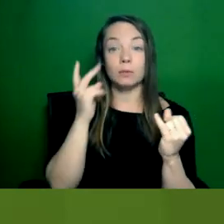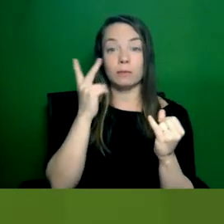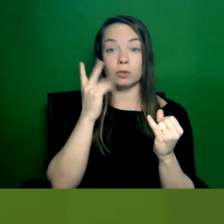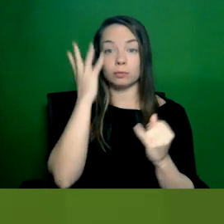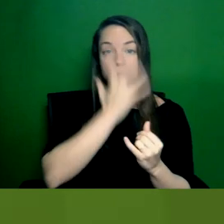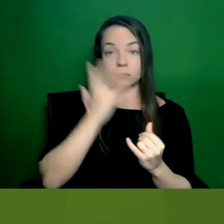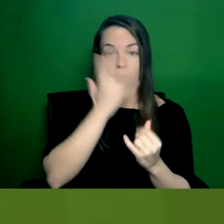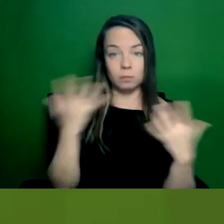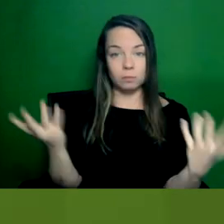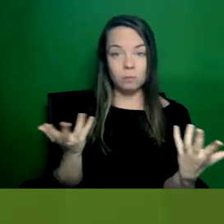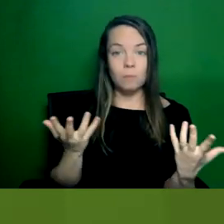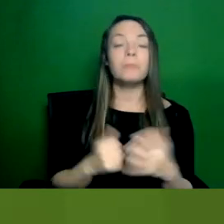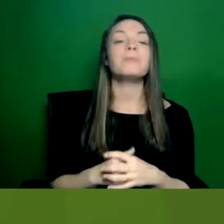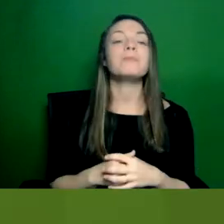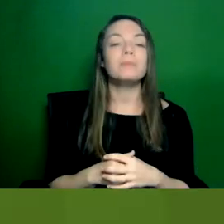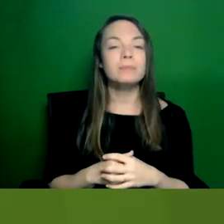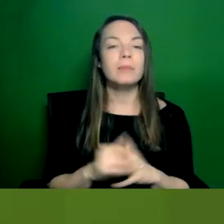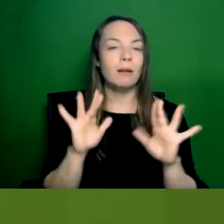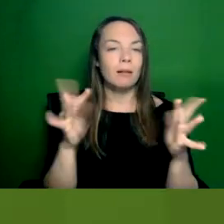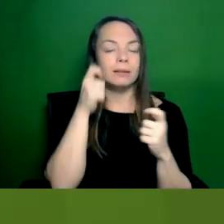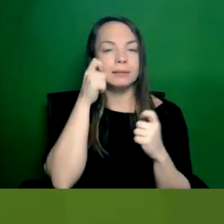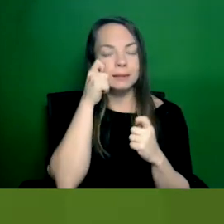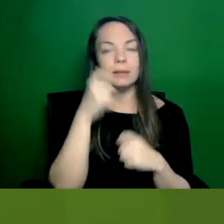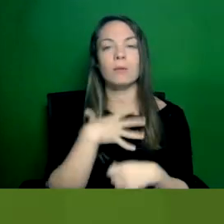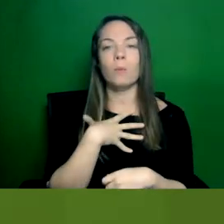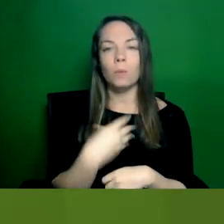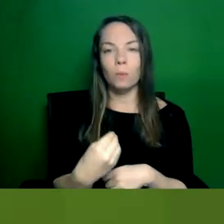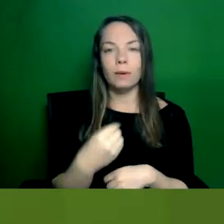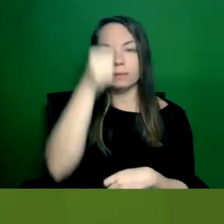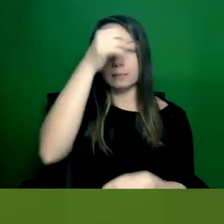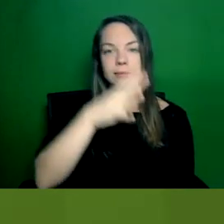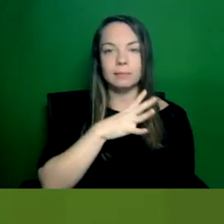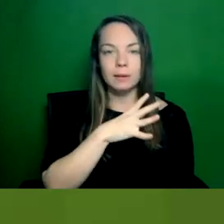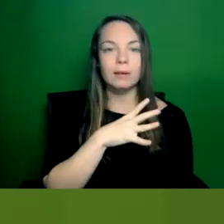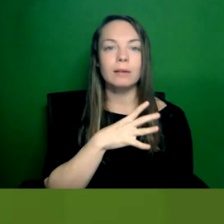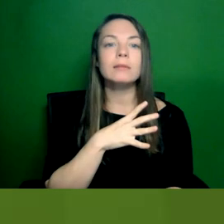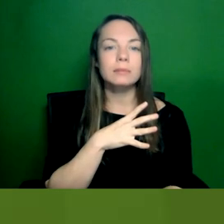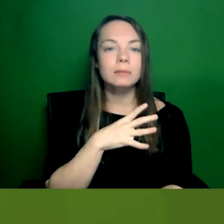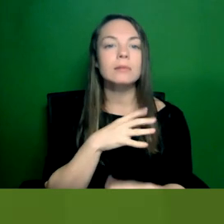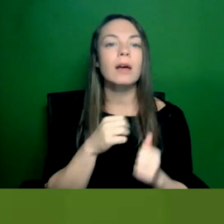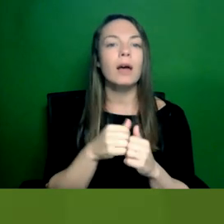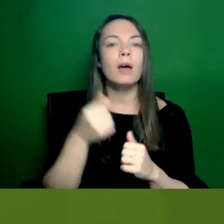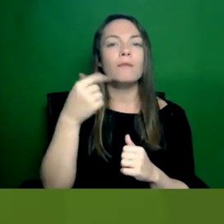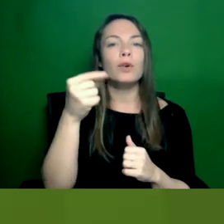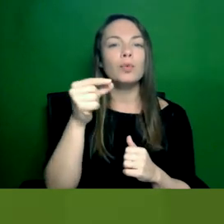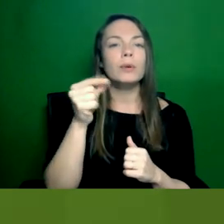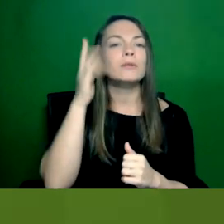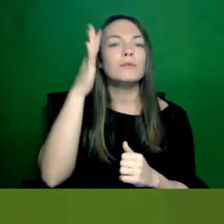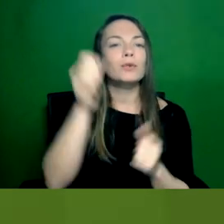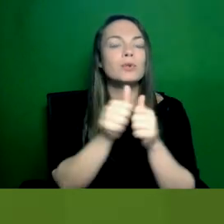I'm a light-skinned white man with a green Futures Without